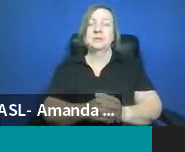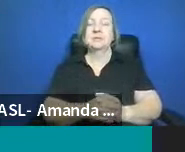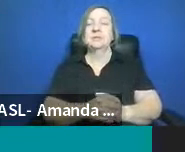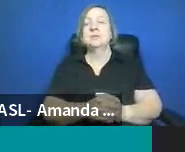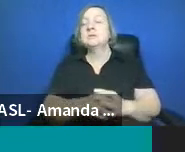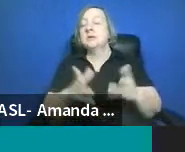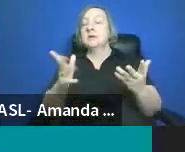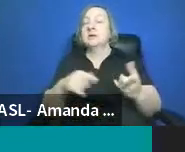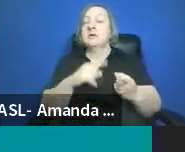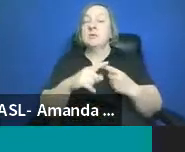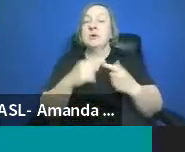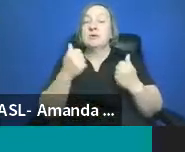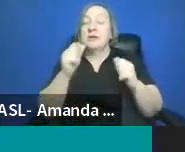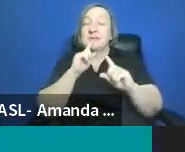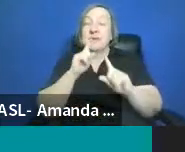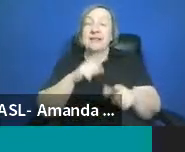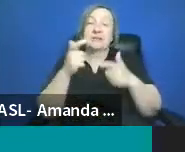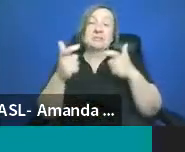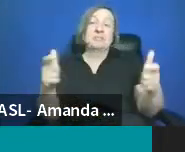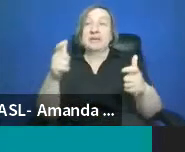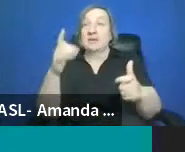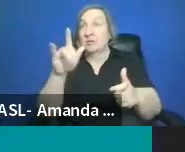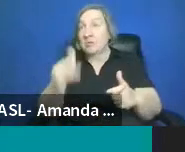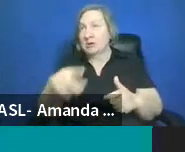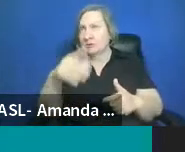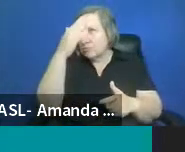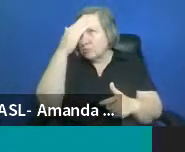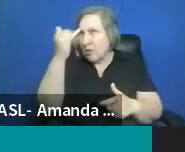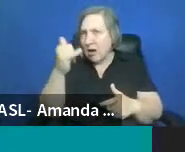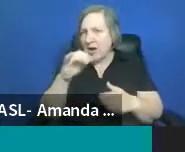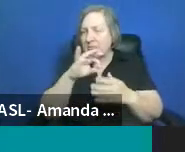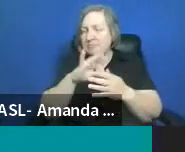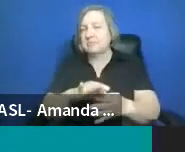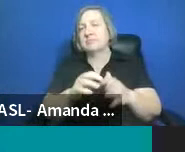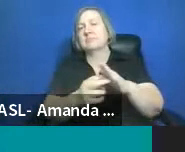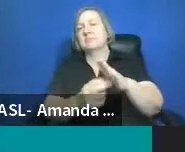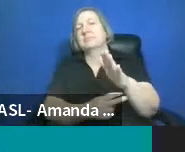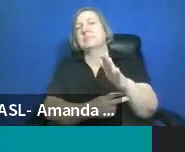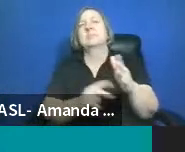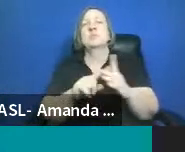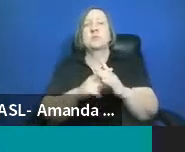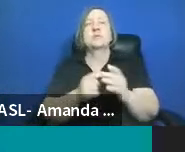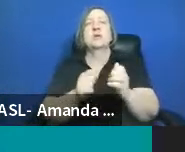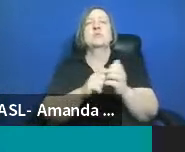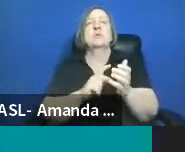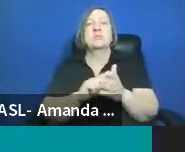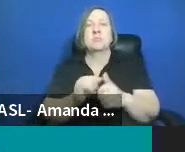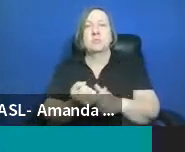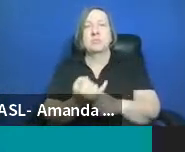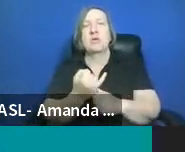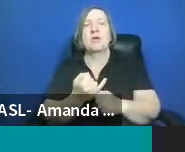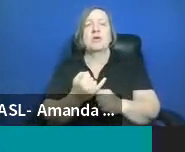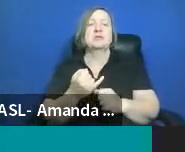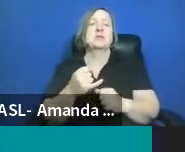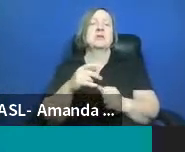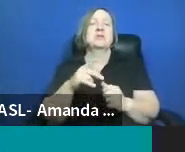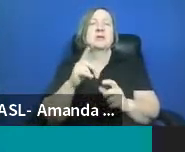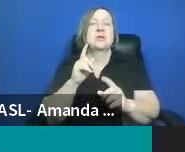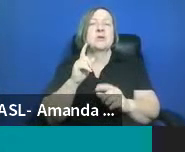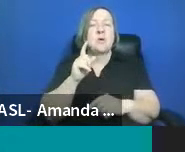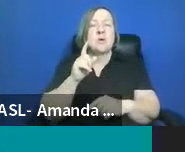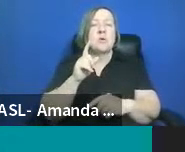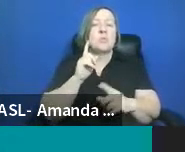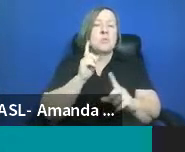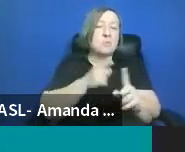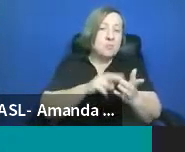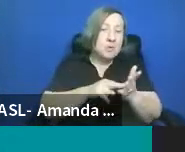So when trying to answer the big why question for the bridge, we started with the project purpose and need. And they